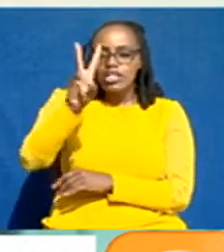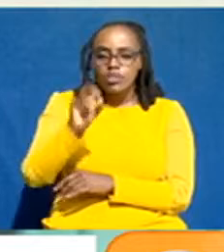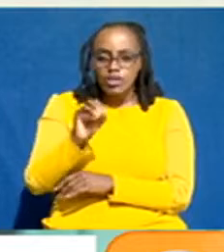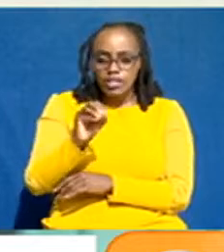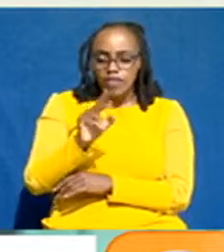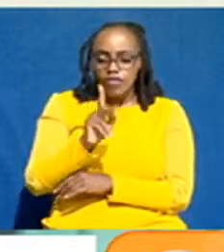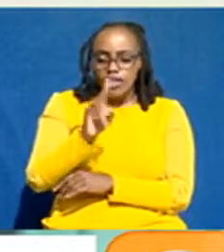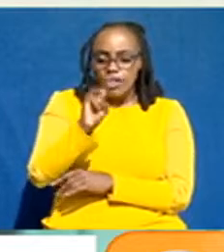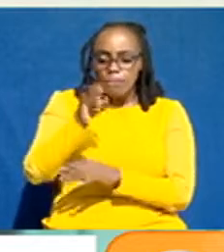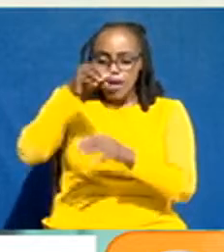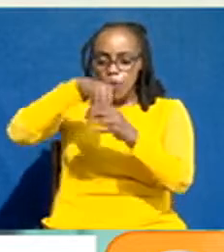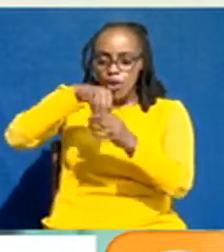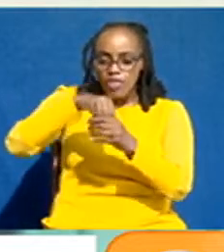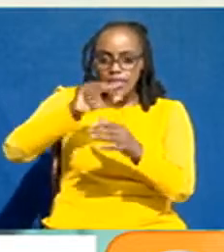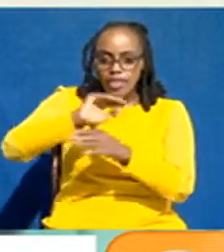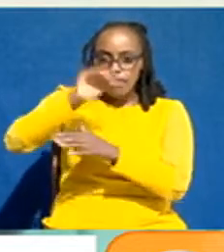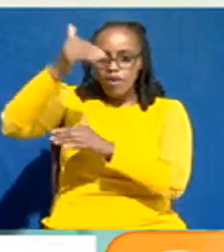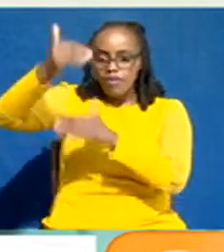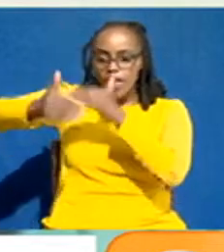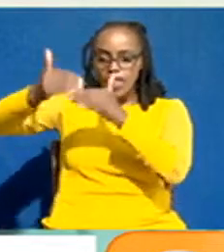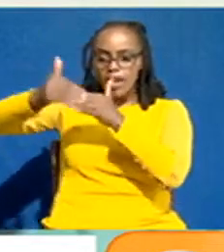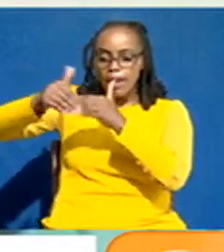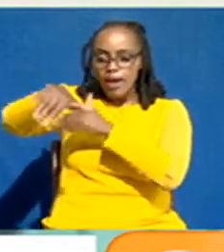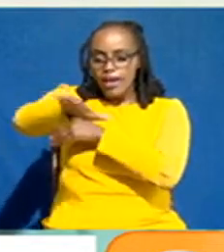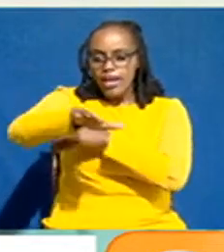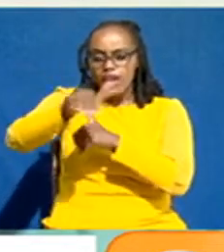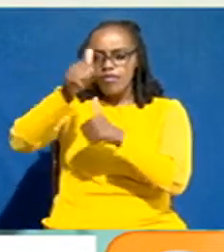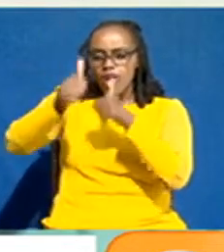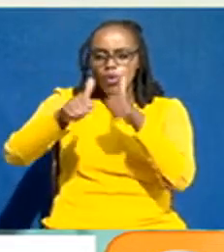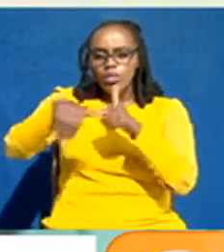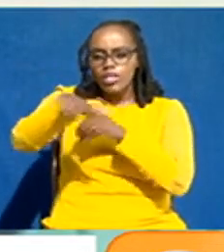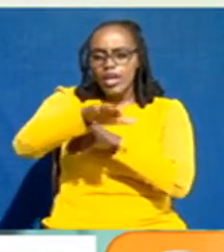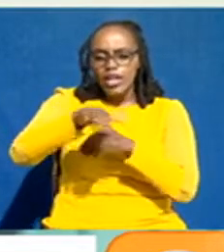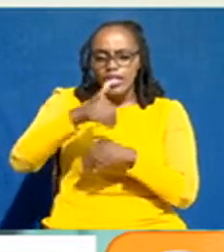within the city and neighboring areas. Those are areas